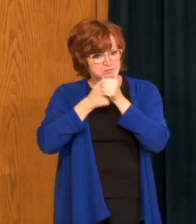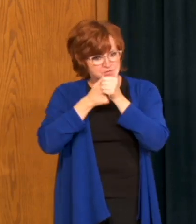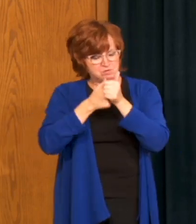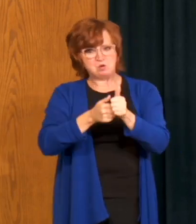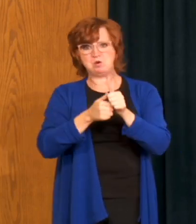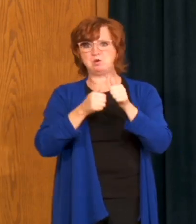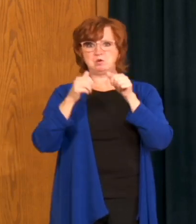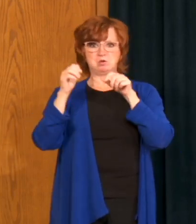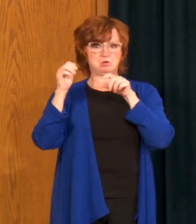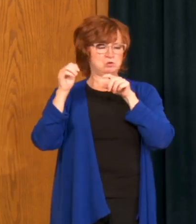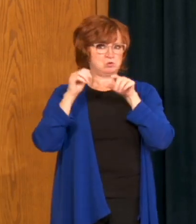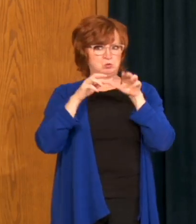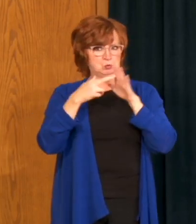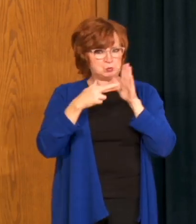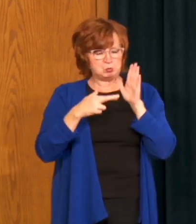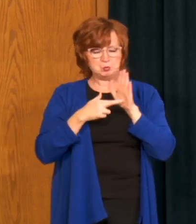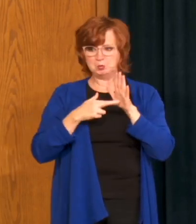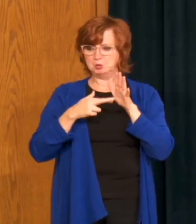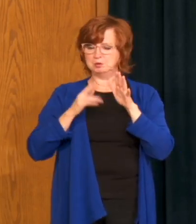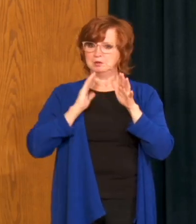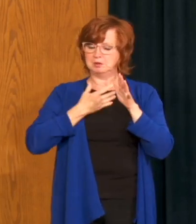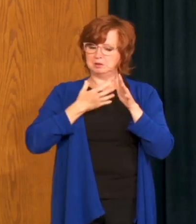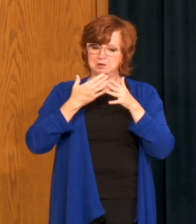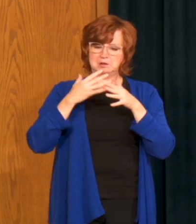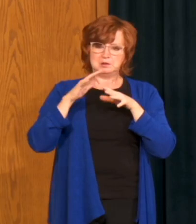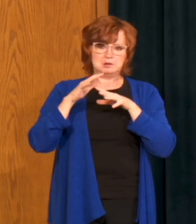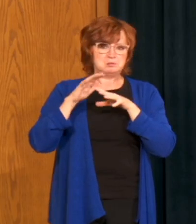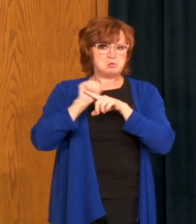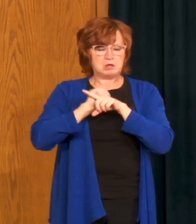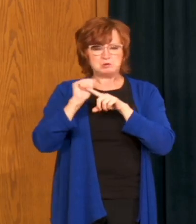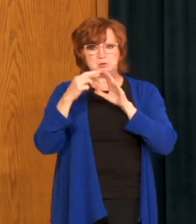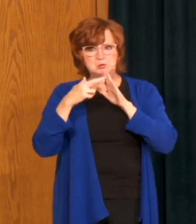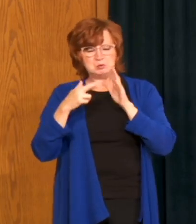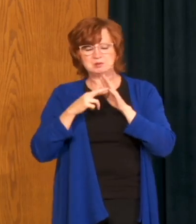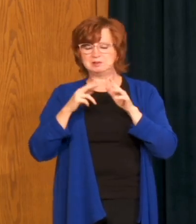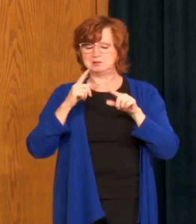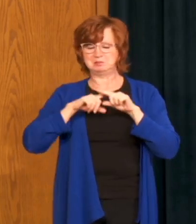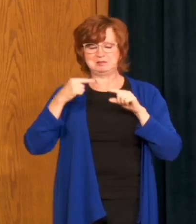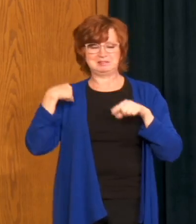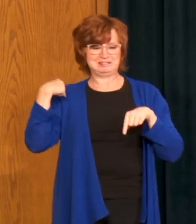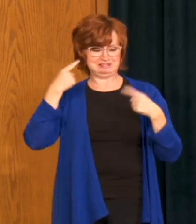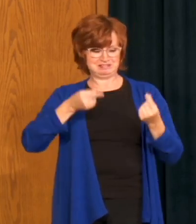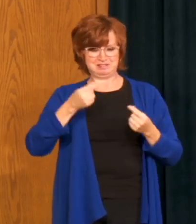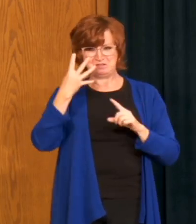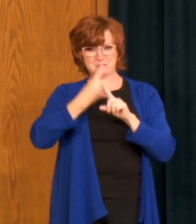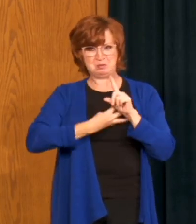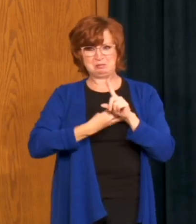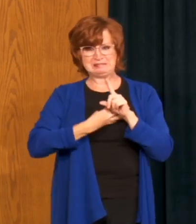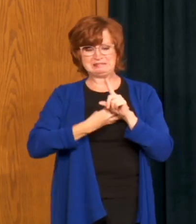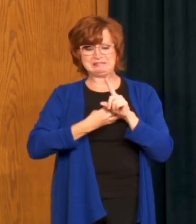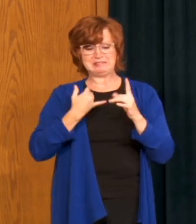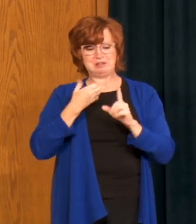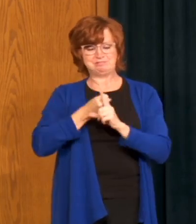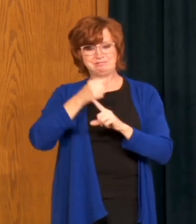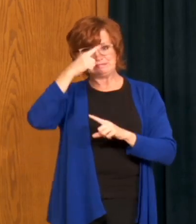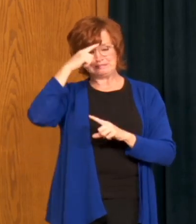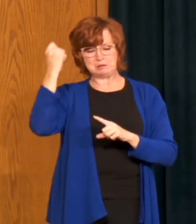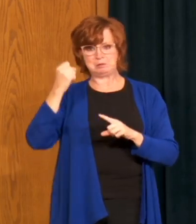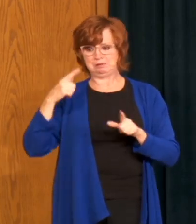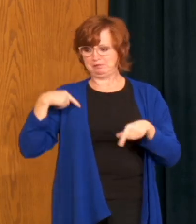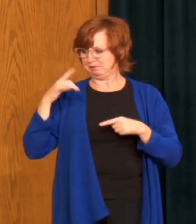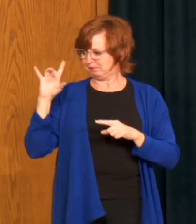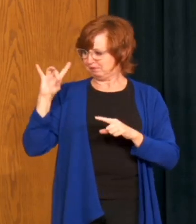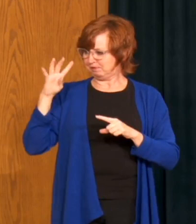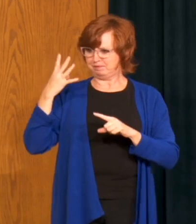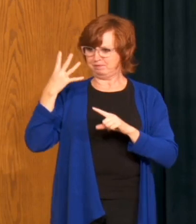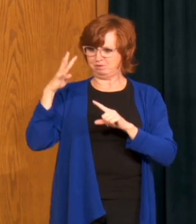to control the spread thus far. Now, I know it's summertime and we've been at this for 4 months now, which seems like an eternity. So it